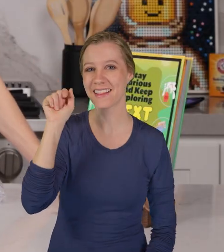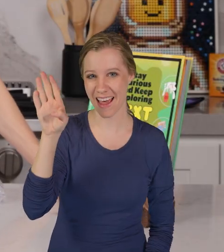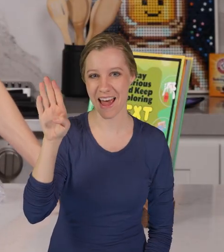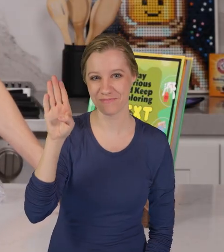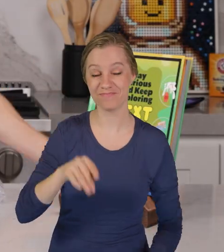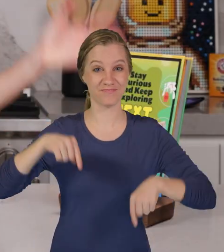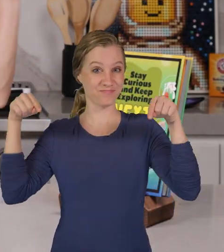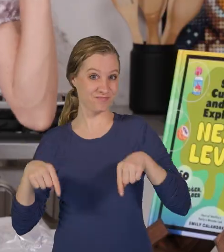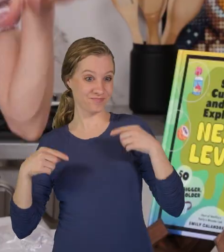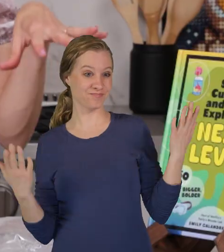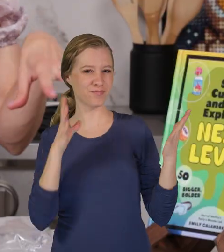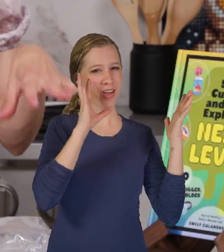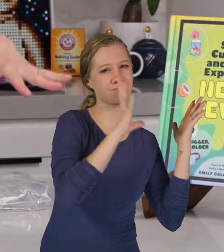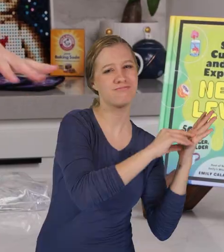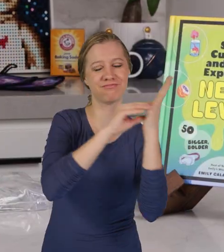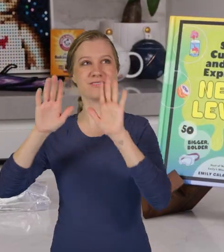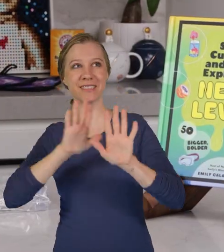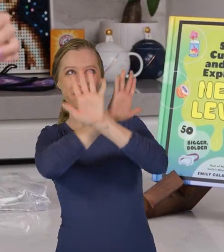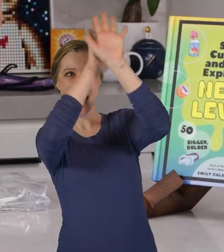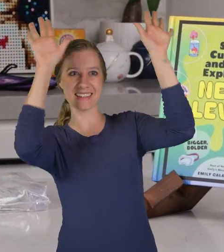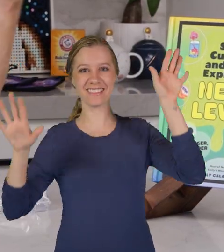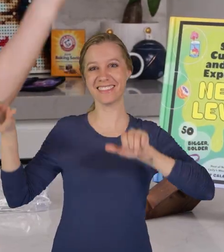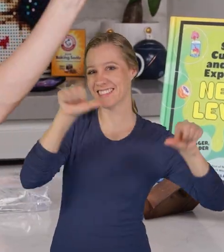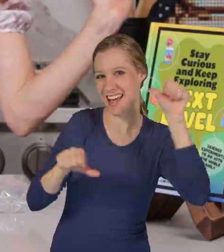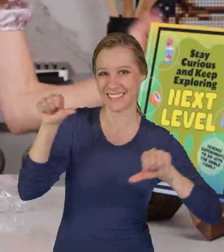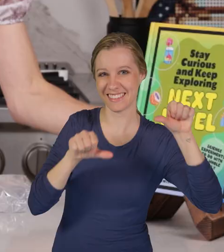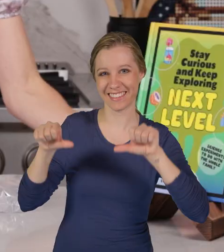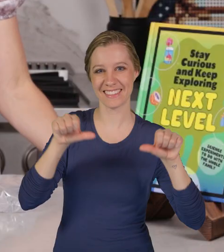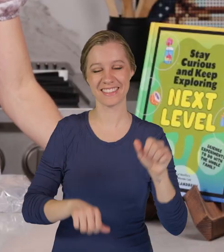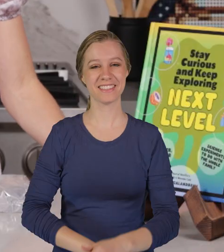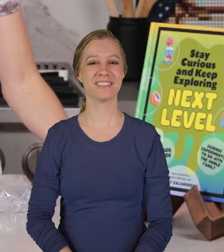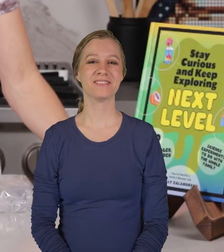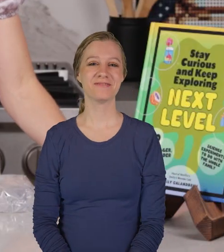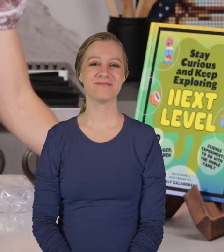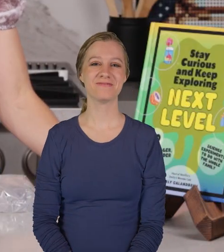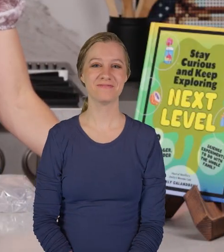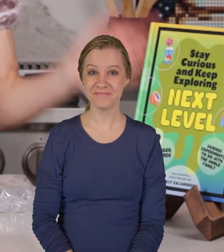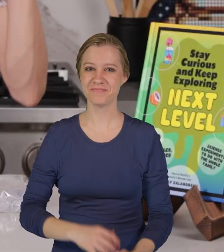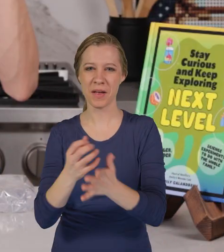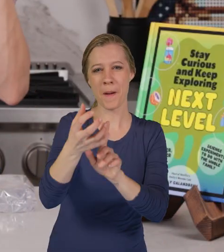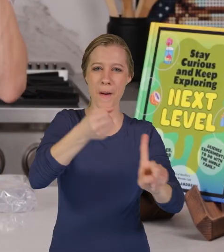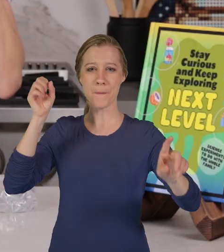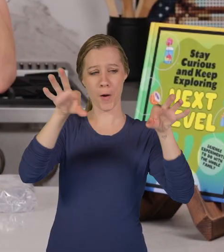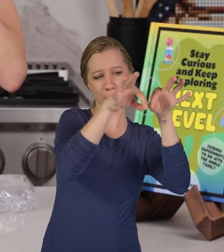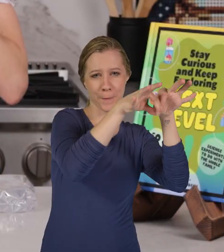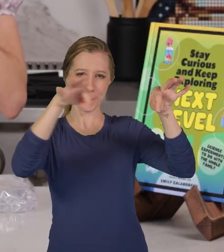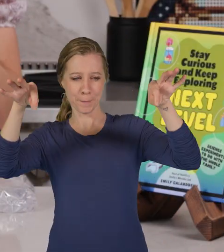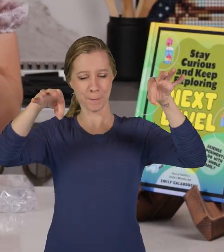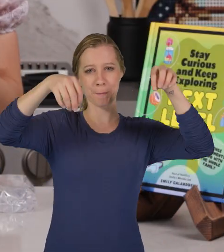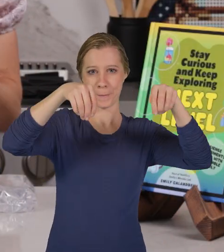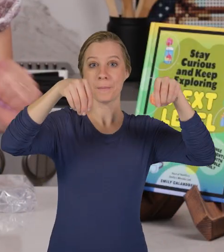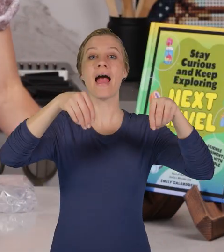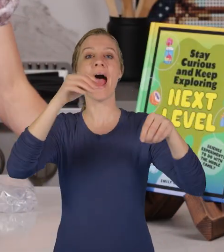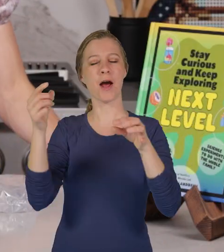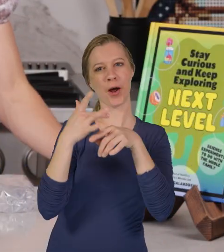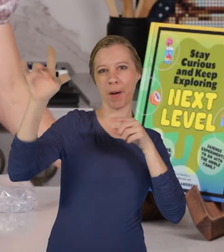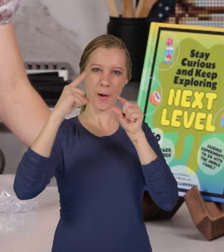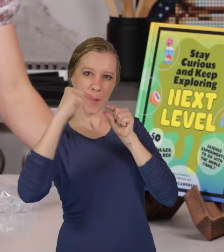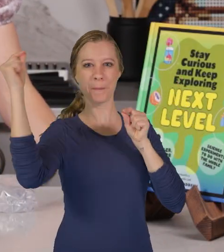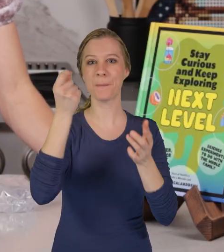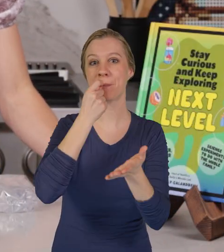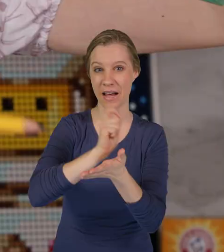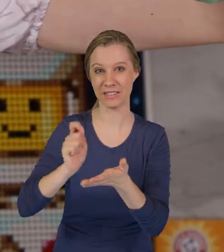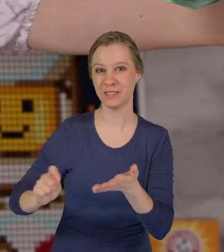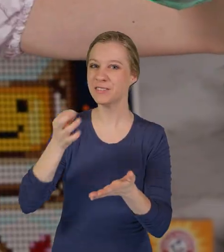host of Emily's Wonder Lab, and on my channel, we learn about all things space and science. So grab your sealable bags and